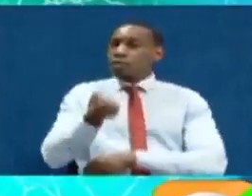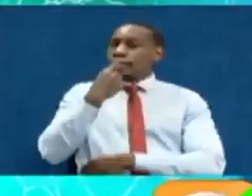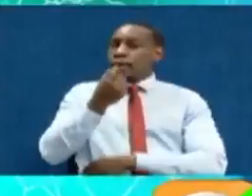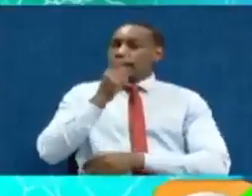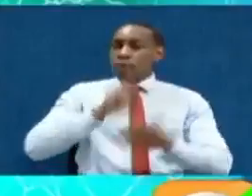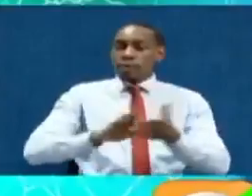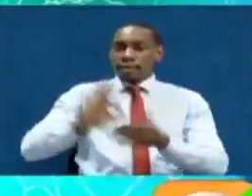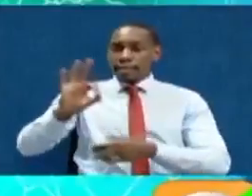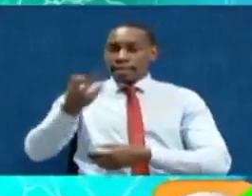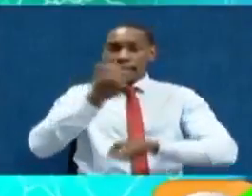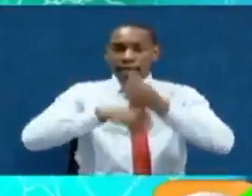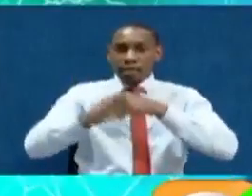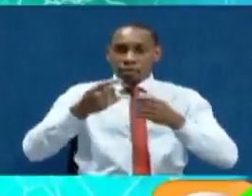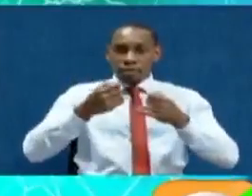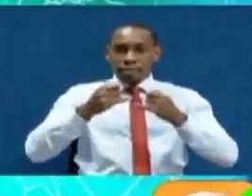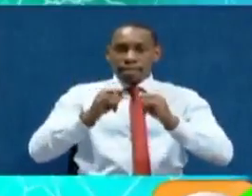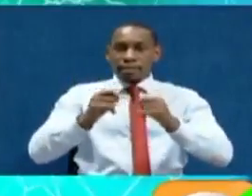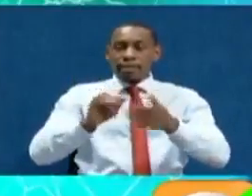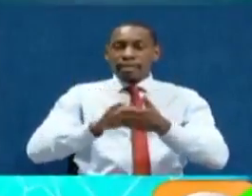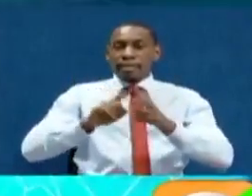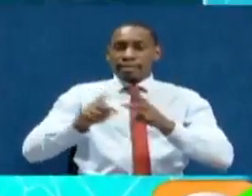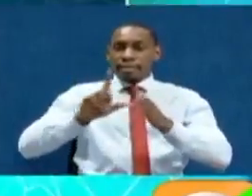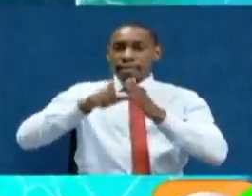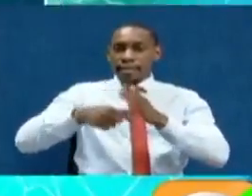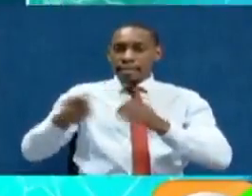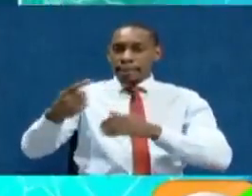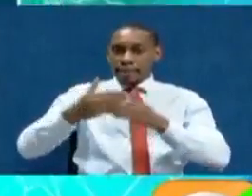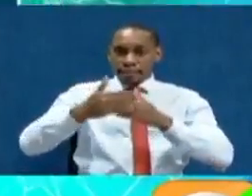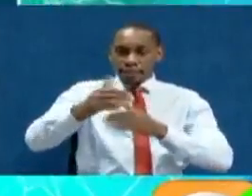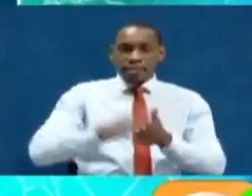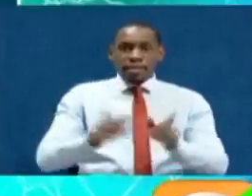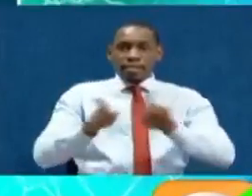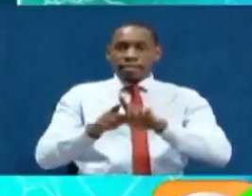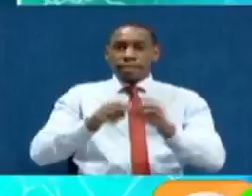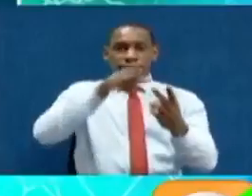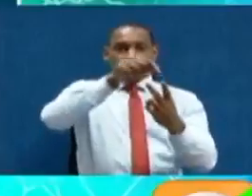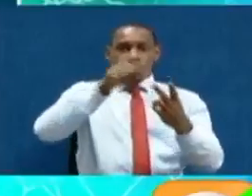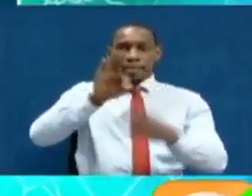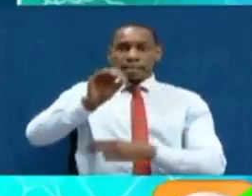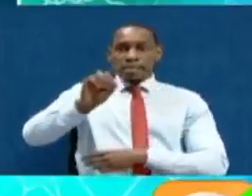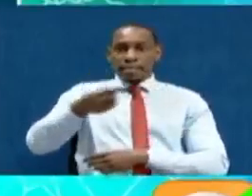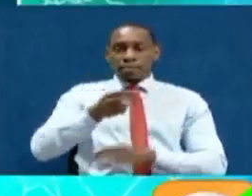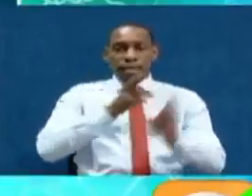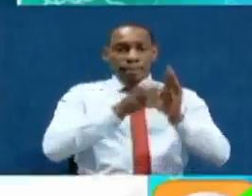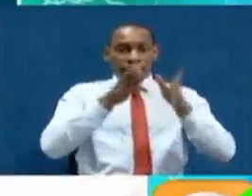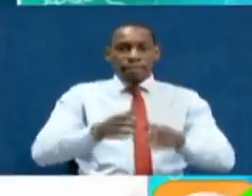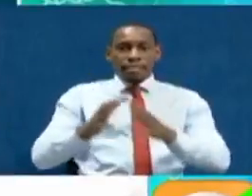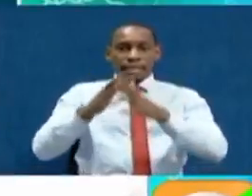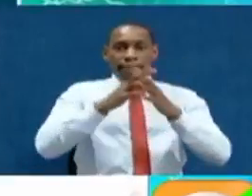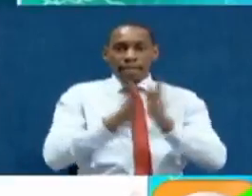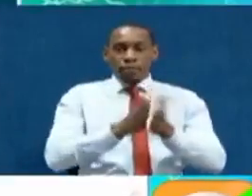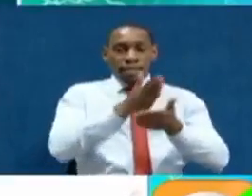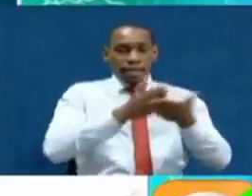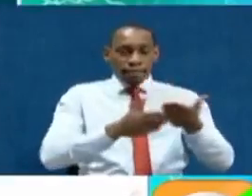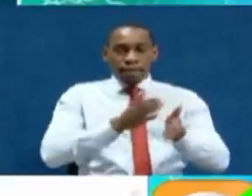vaccine is a phase 3 trial, which gets underway later this month. The trial will recruit 30,000 participants in the U.S., with half